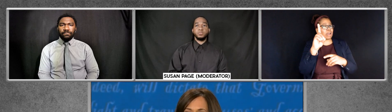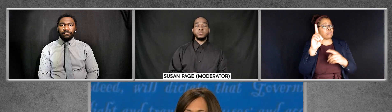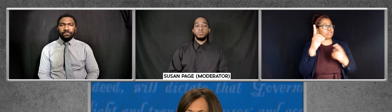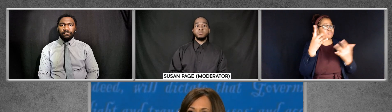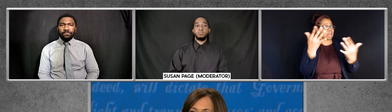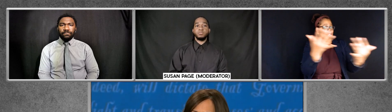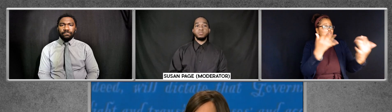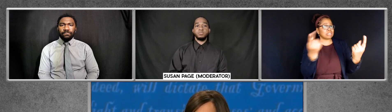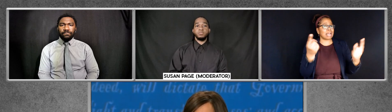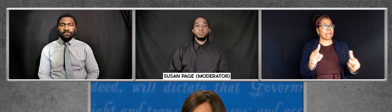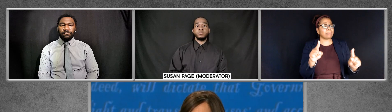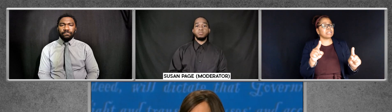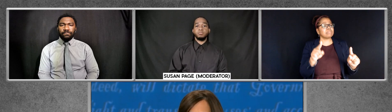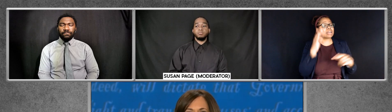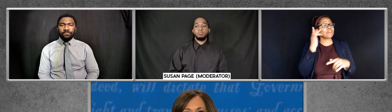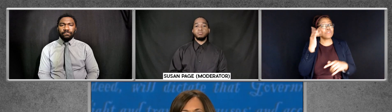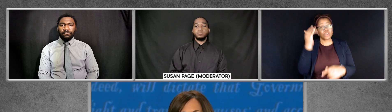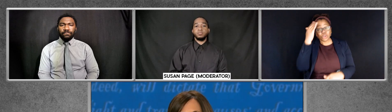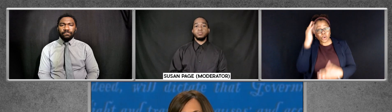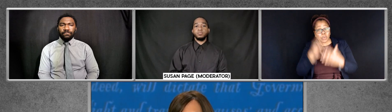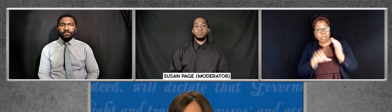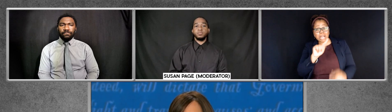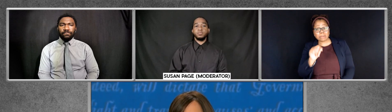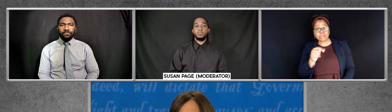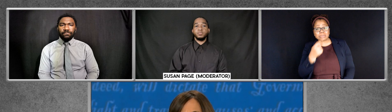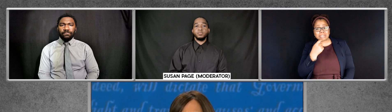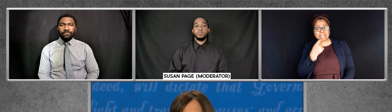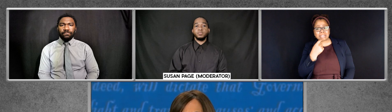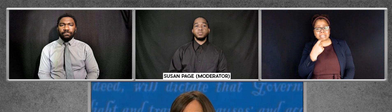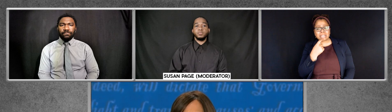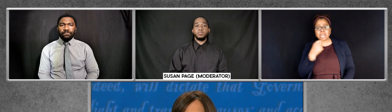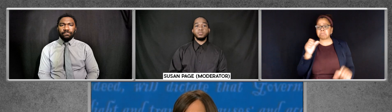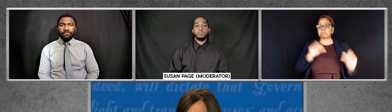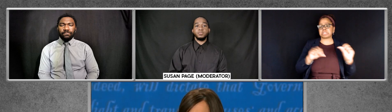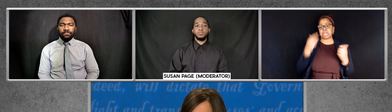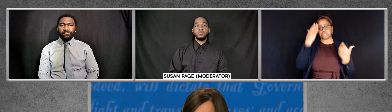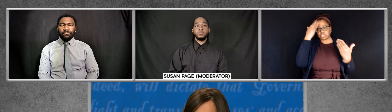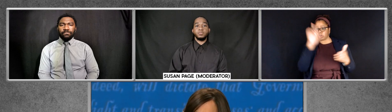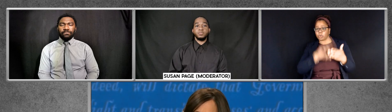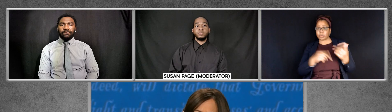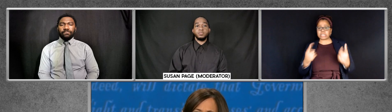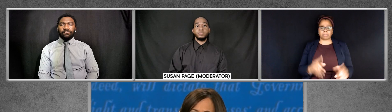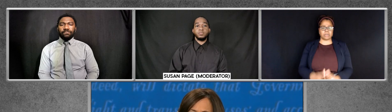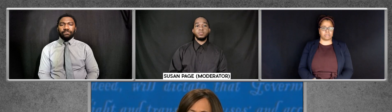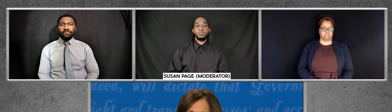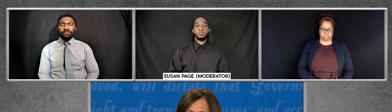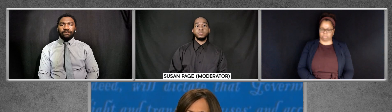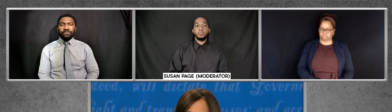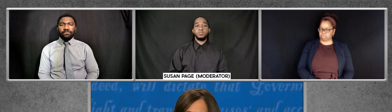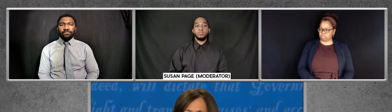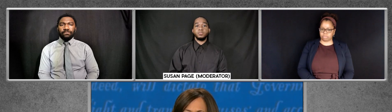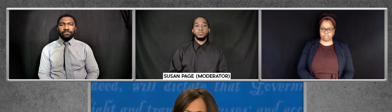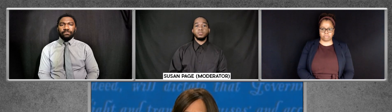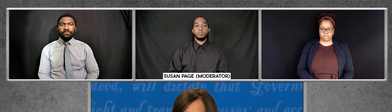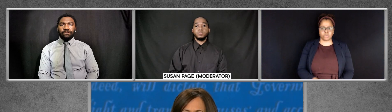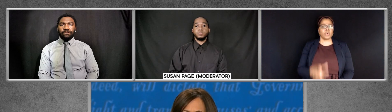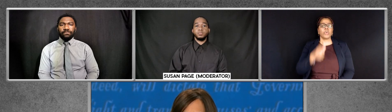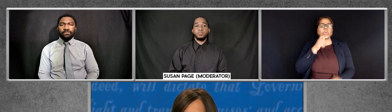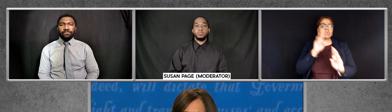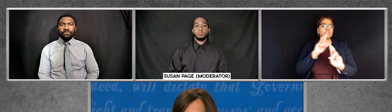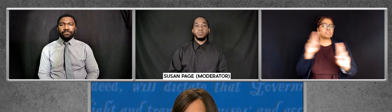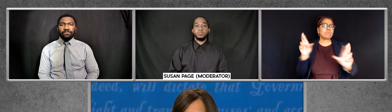is telling us this, you know what Donald Trump said? Science doesn't know. So let's talk about who is prepared to